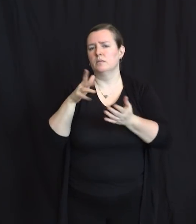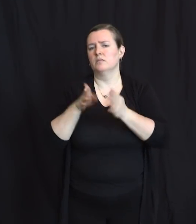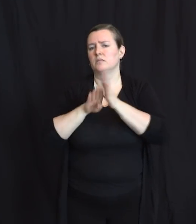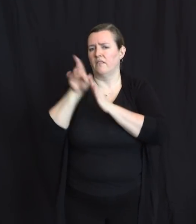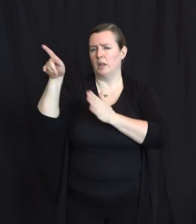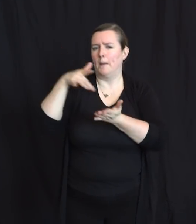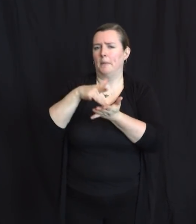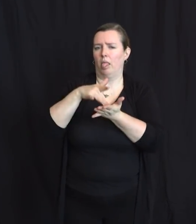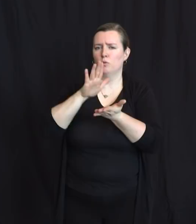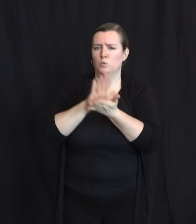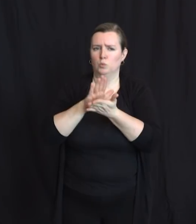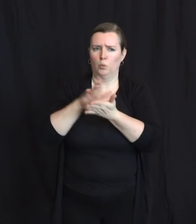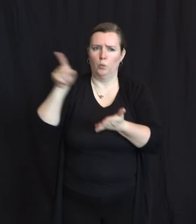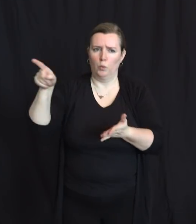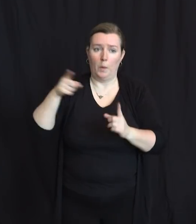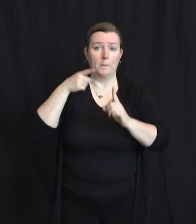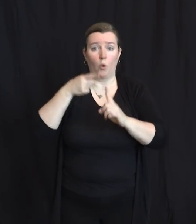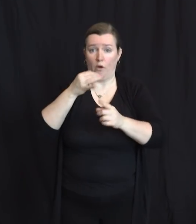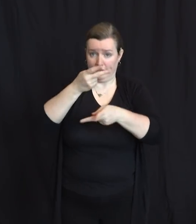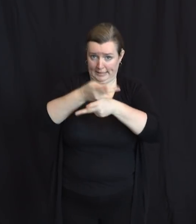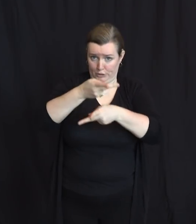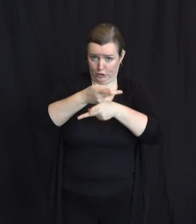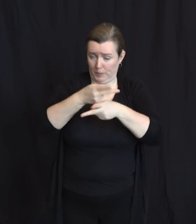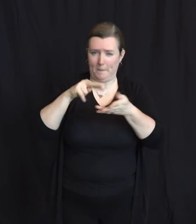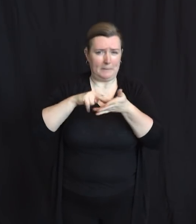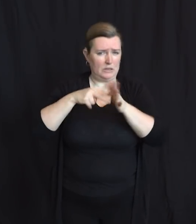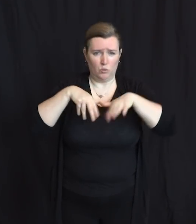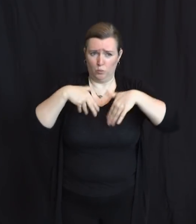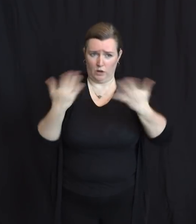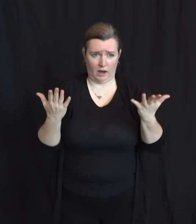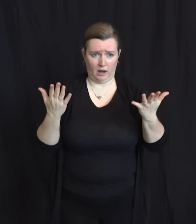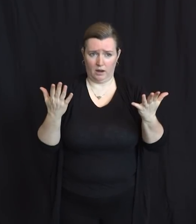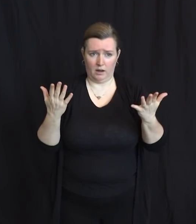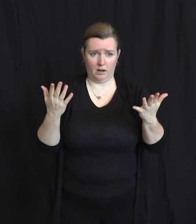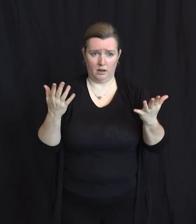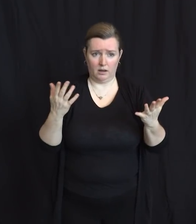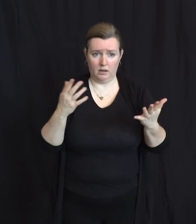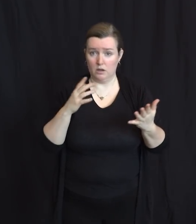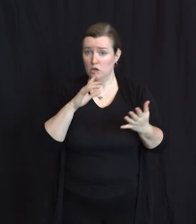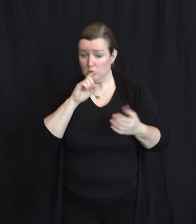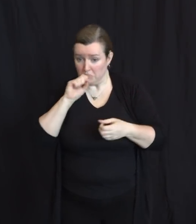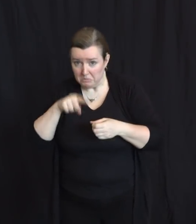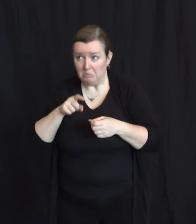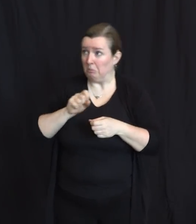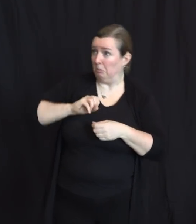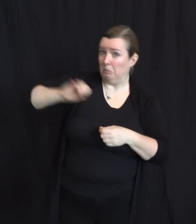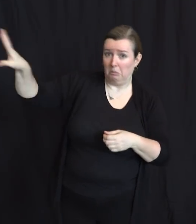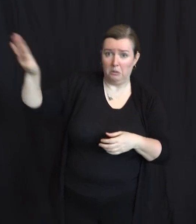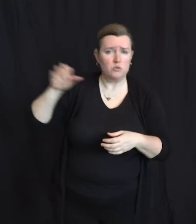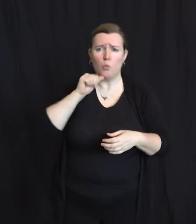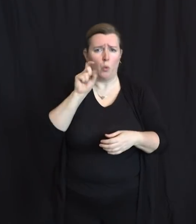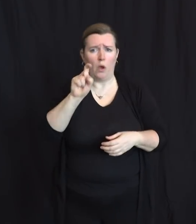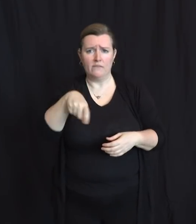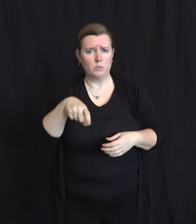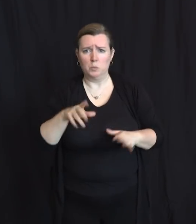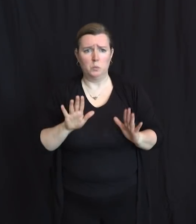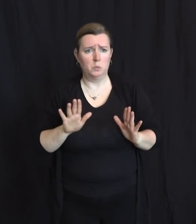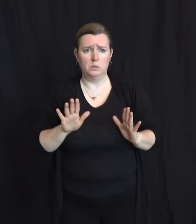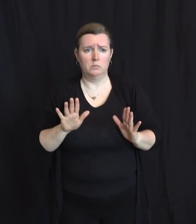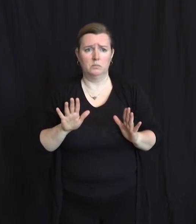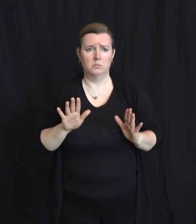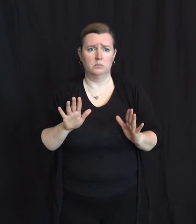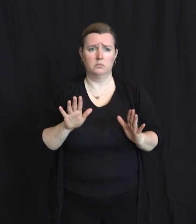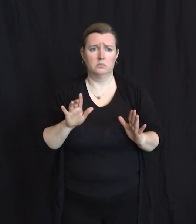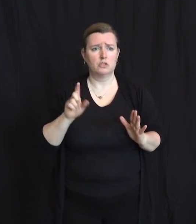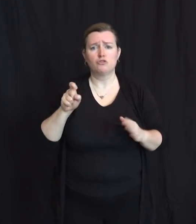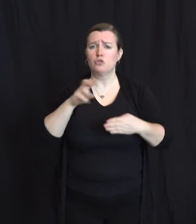care, meaning you don't have to send it in and get the results back in a week or 10 days, as traditionally has been the case, but you get the results back